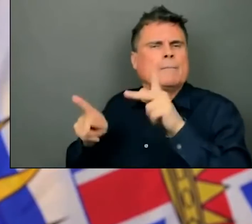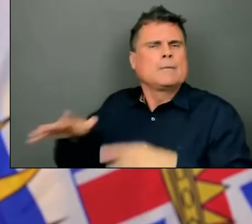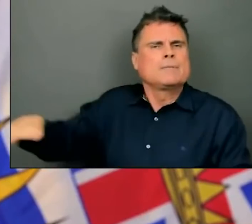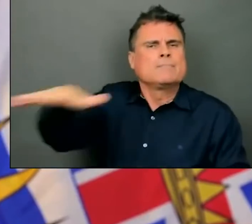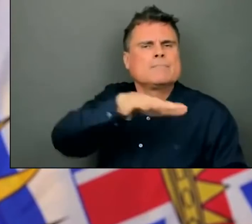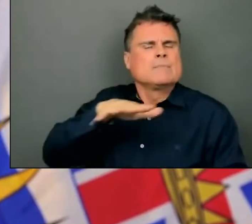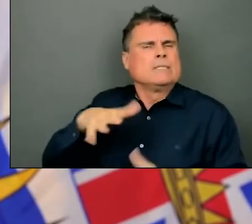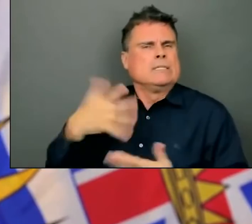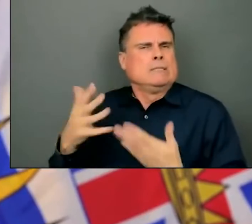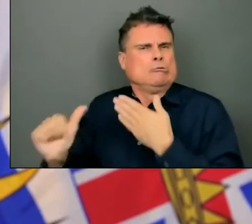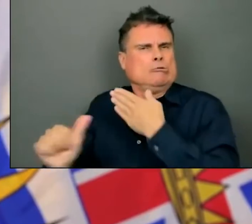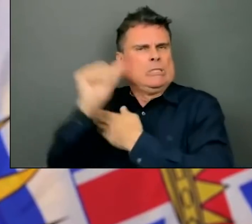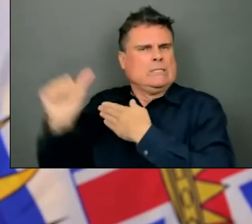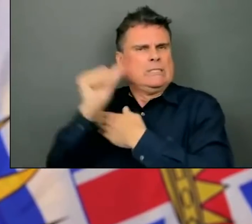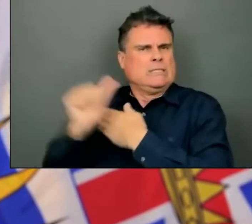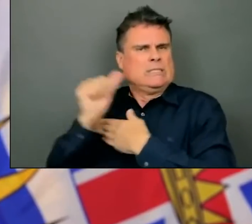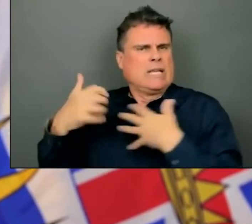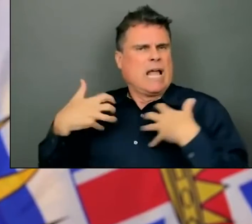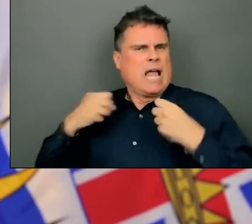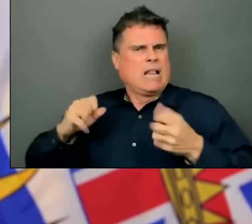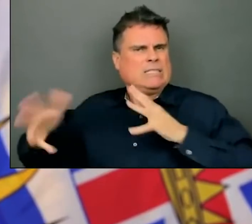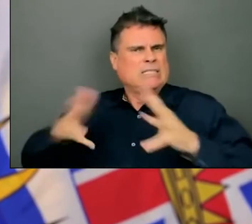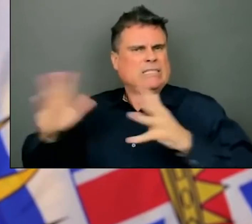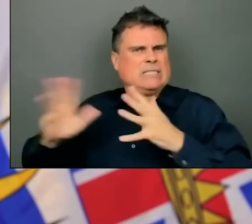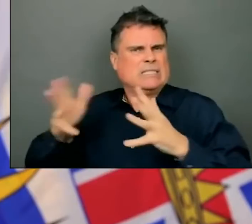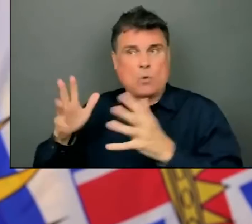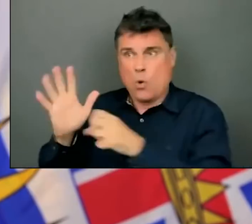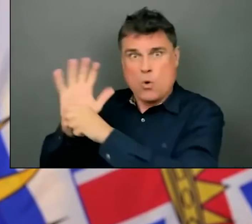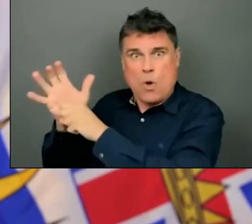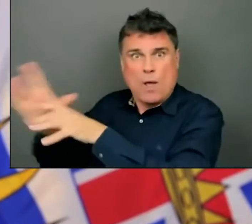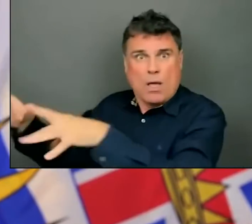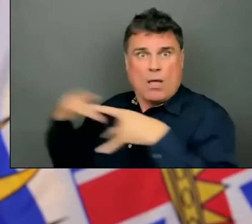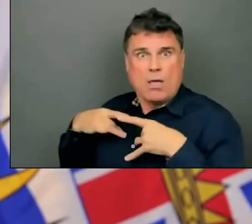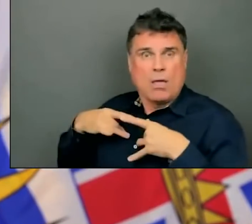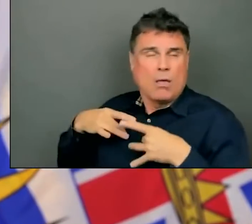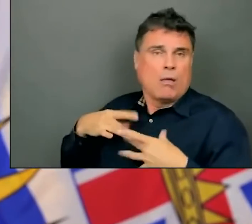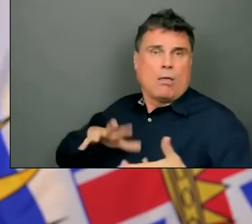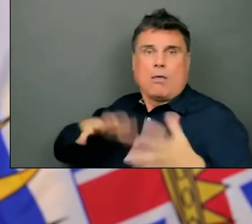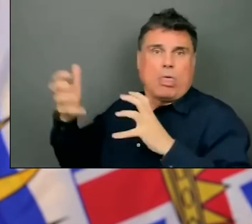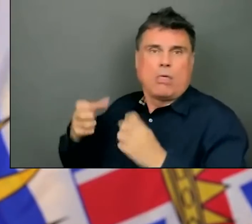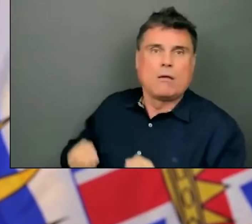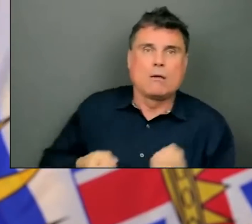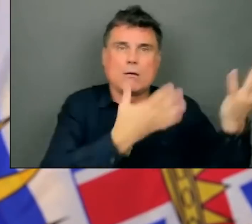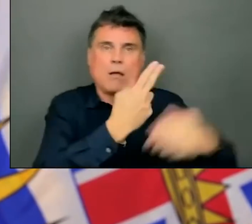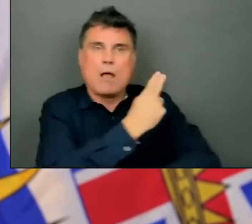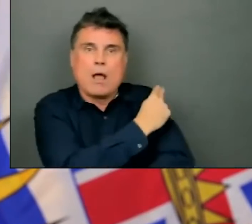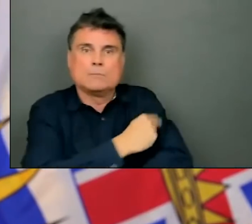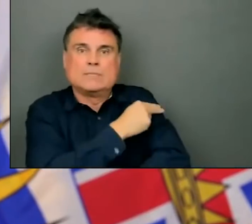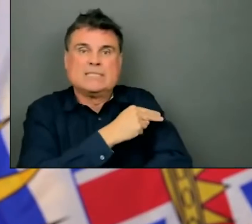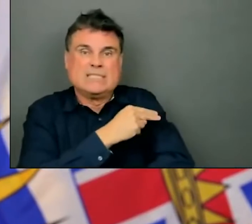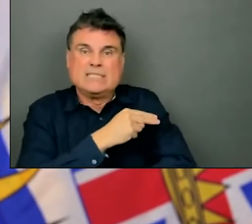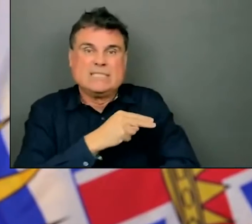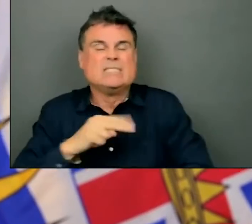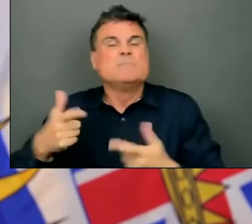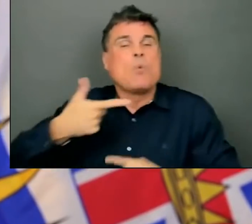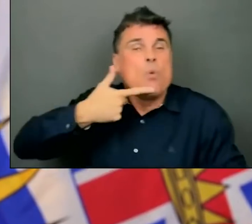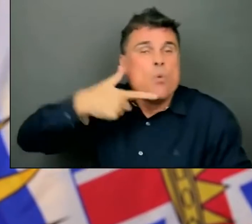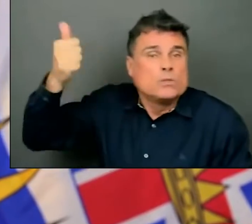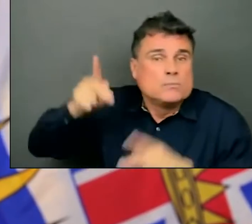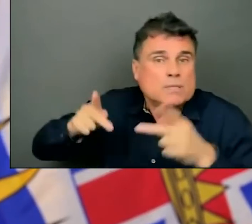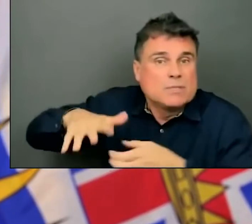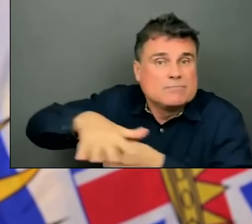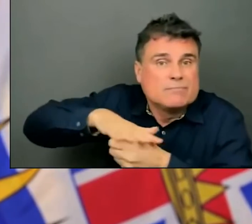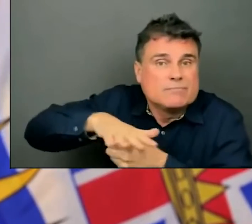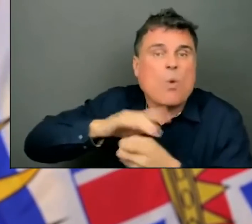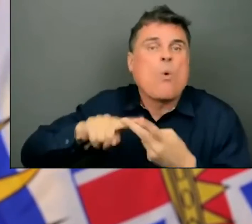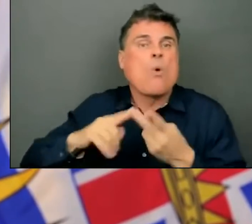and hospitalization if they get COVID. And particularly it includes people who are older, people who have immune